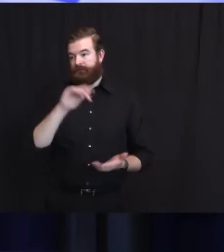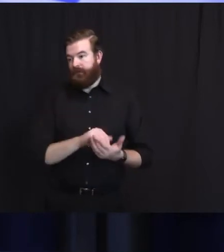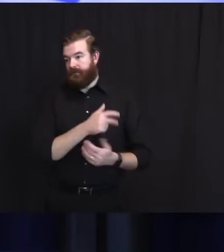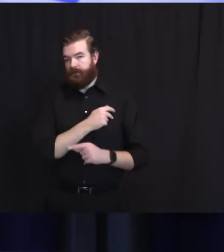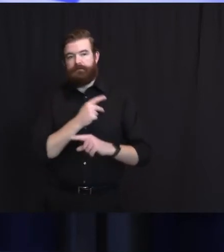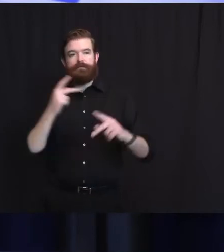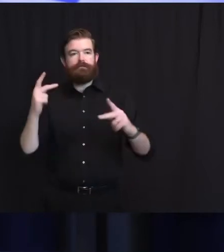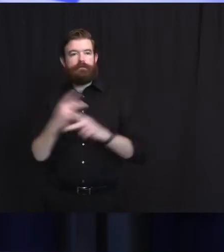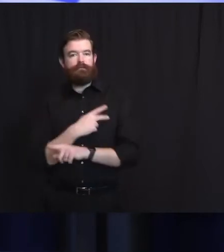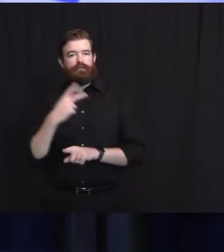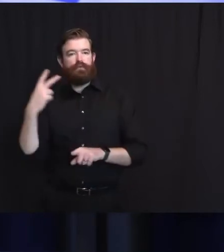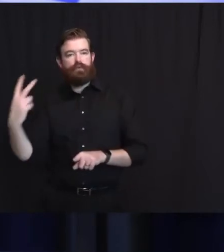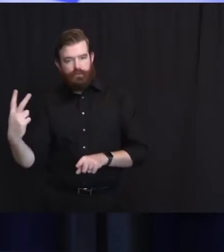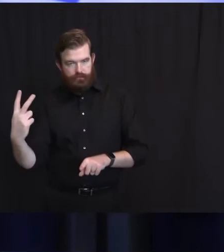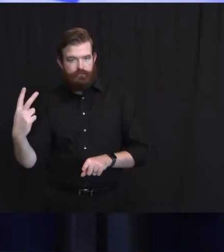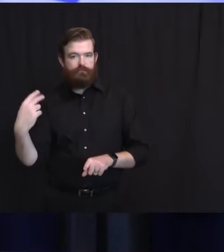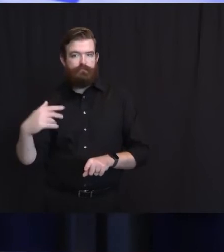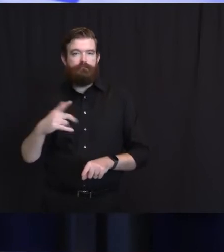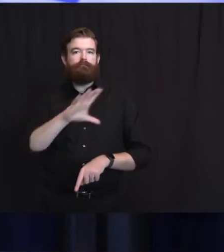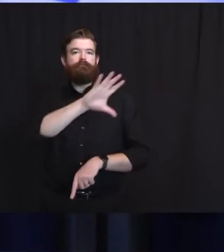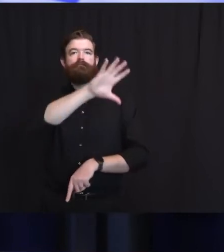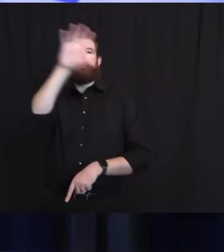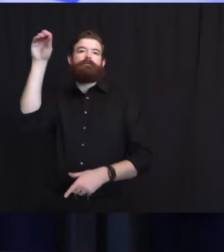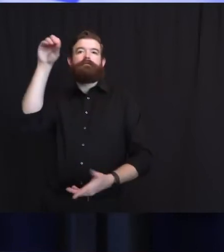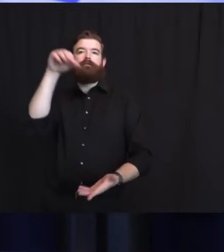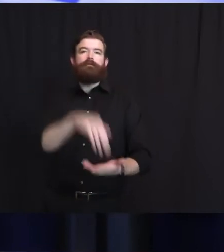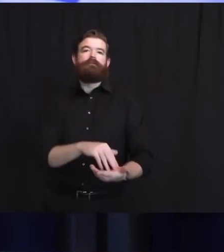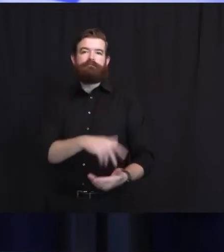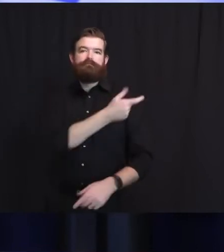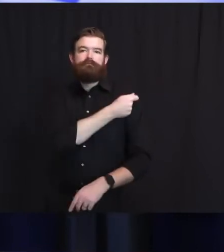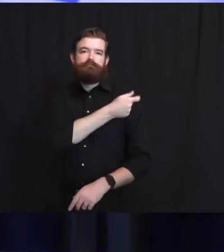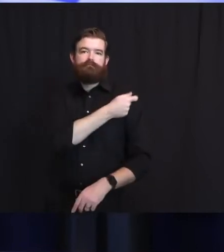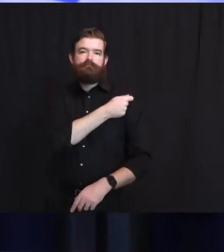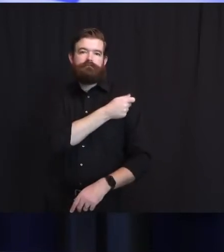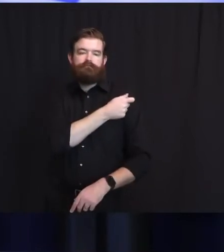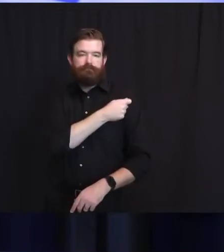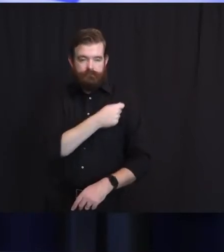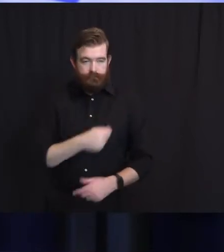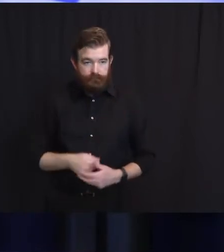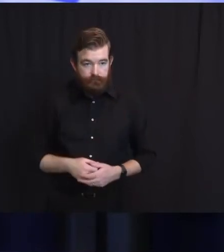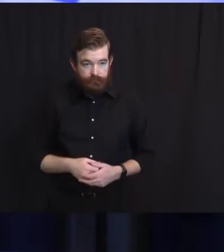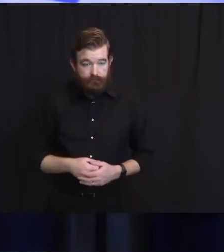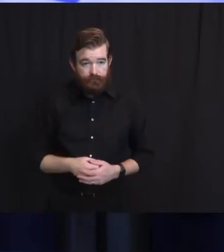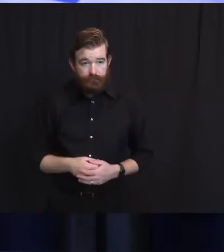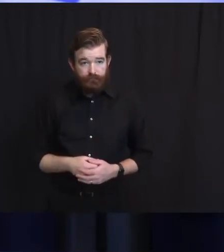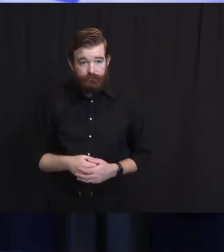vaccinations. It will take a while. We do not have the schedule from CVS and Walgreens yet.